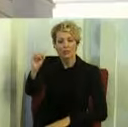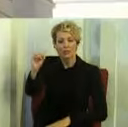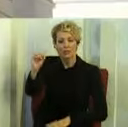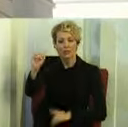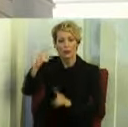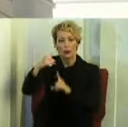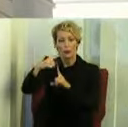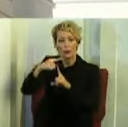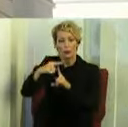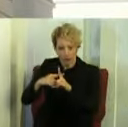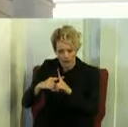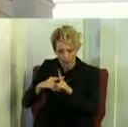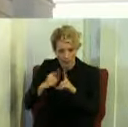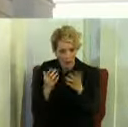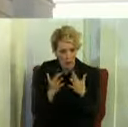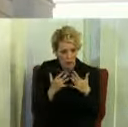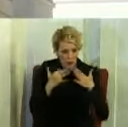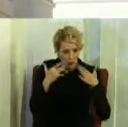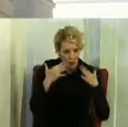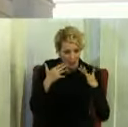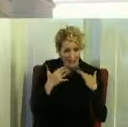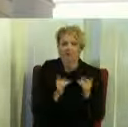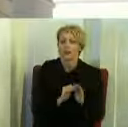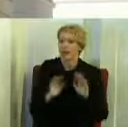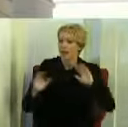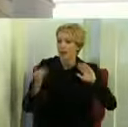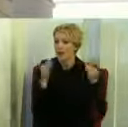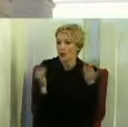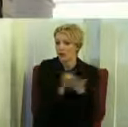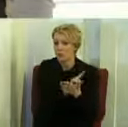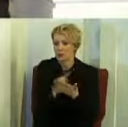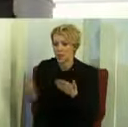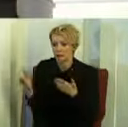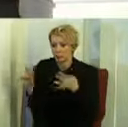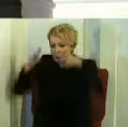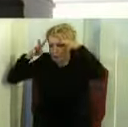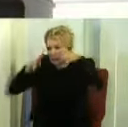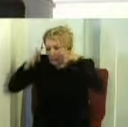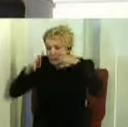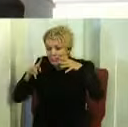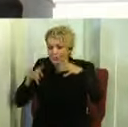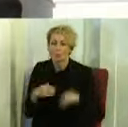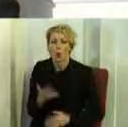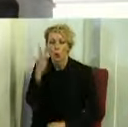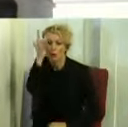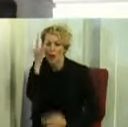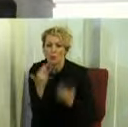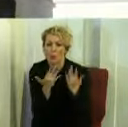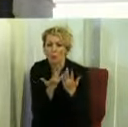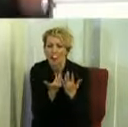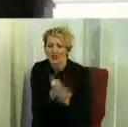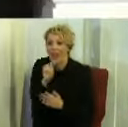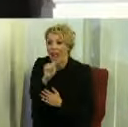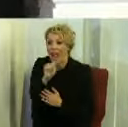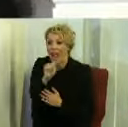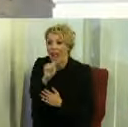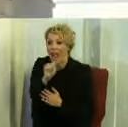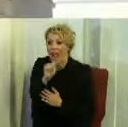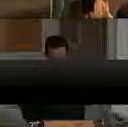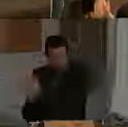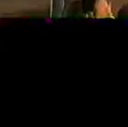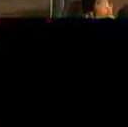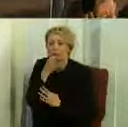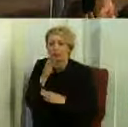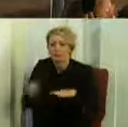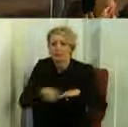was this time last week, as we continue to await our new air conditioning in our church. So let's give God a hand praise